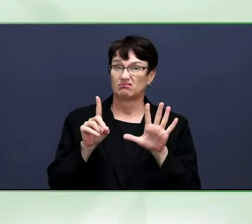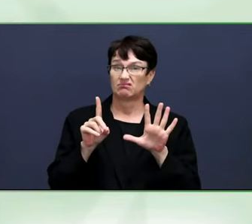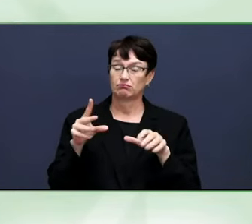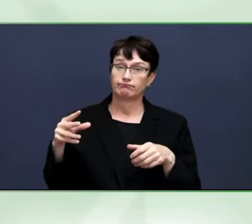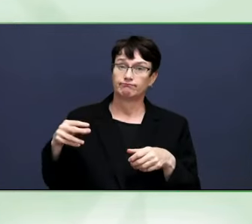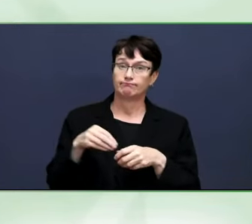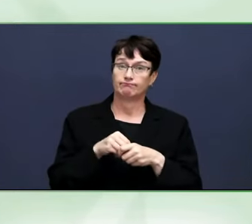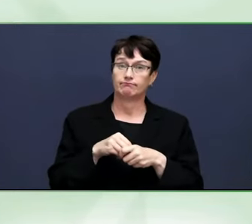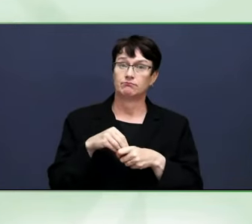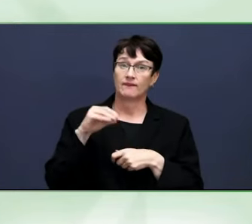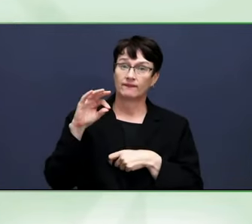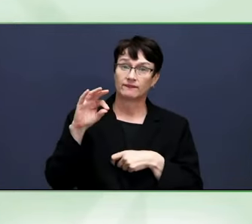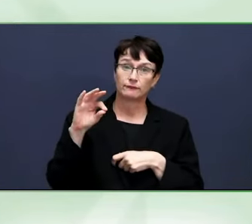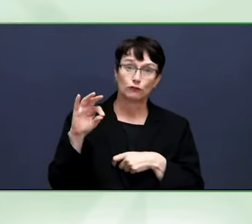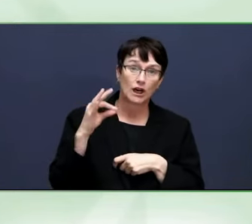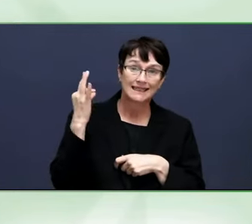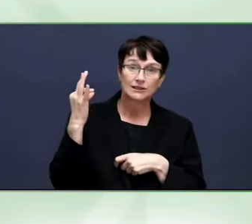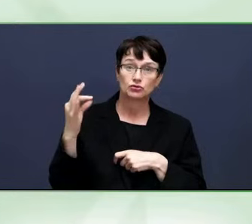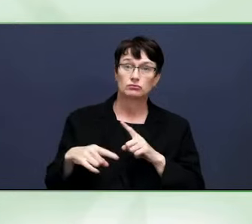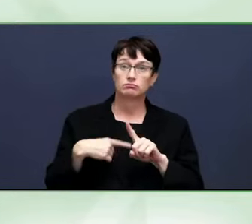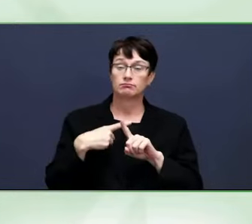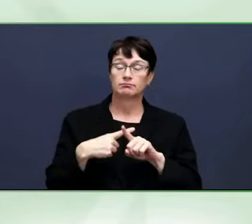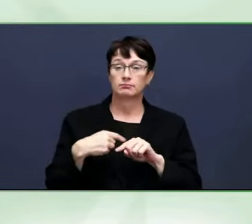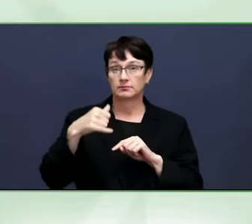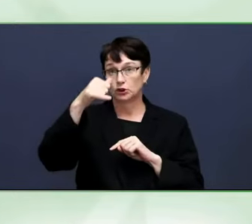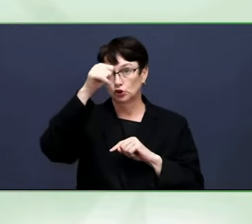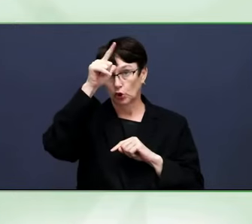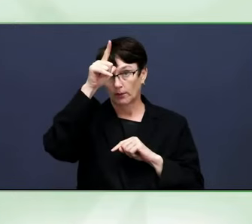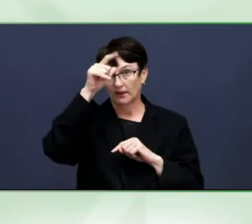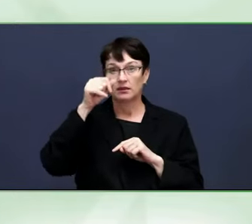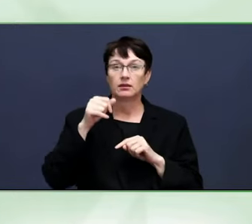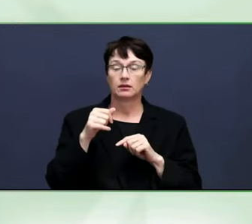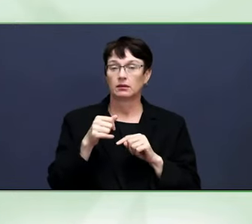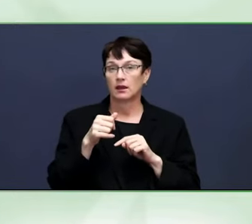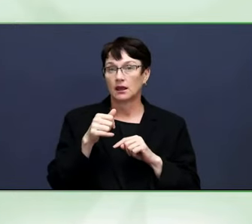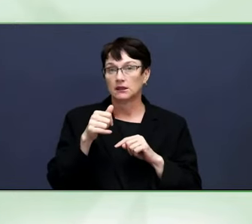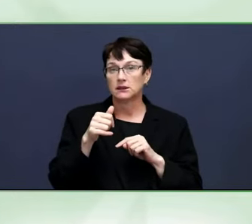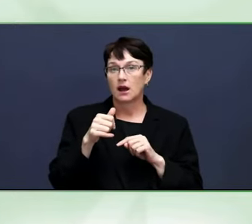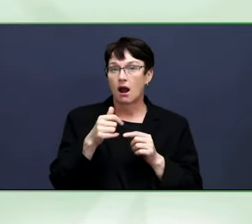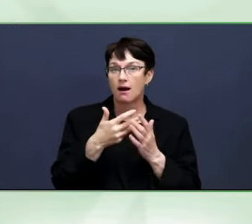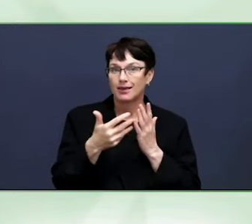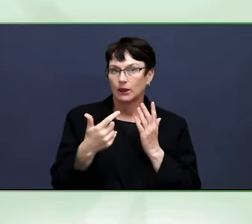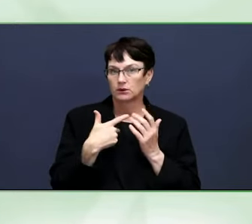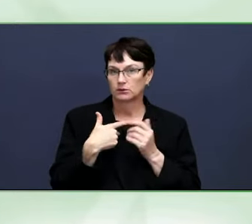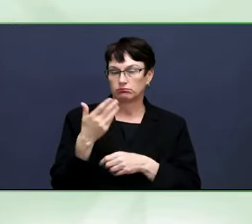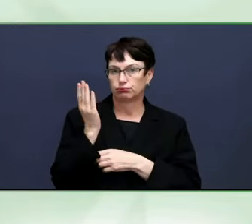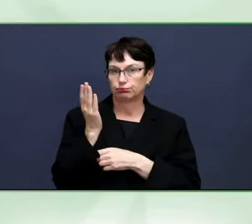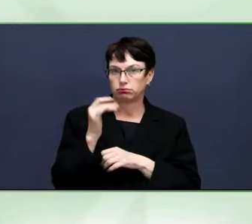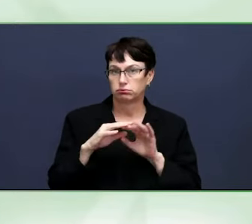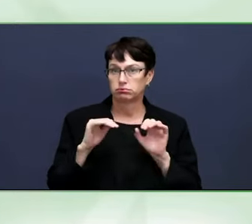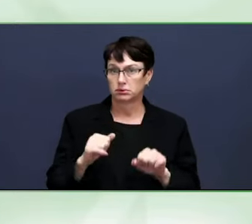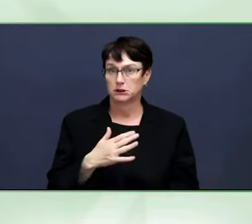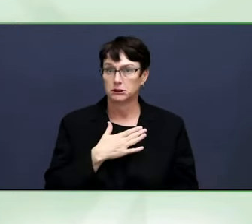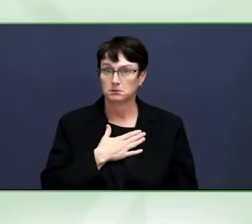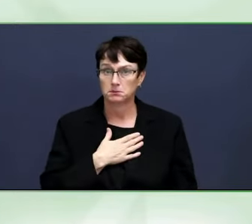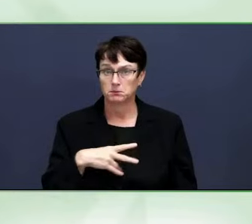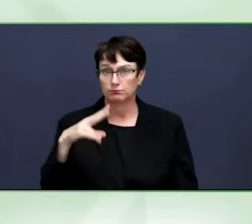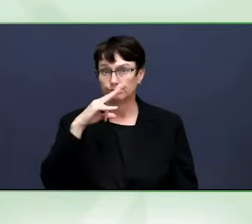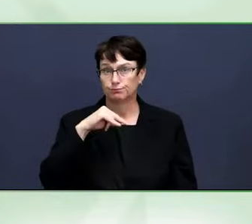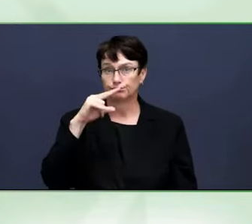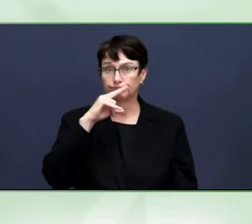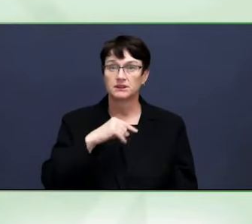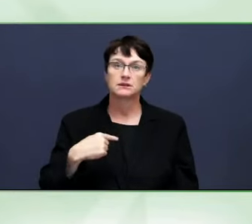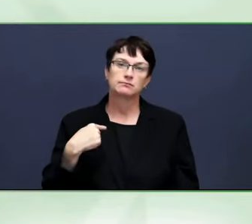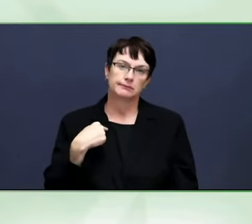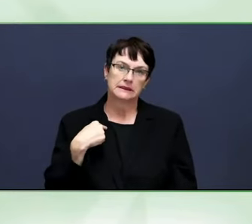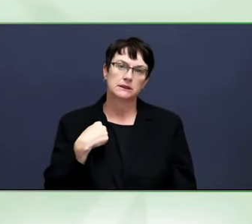adult at 25 and 35 years of age, and I never learned to sign. I am forever